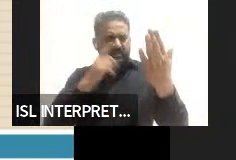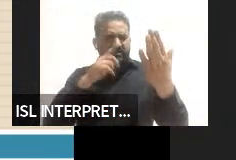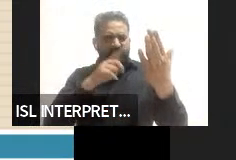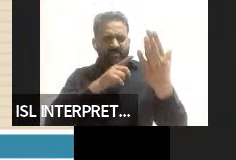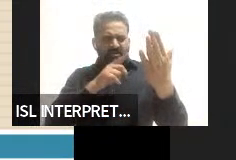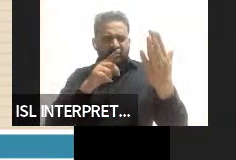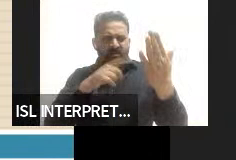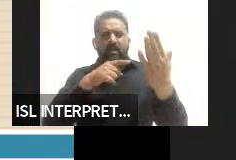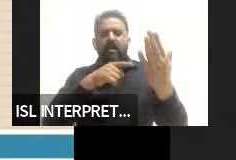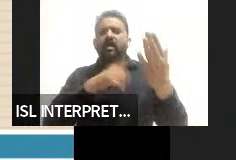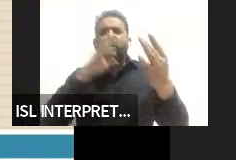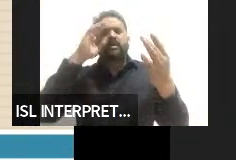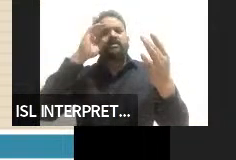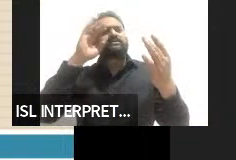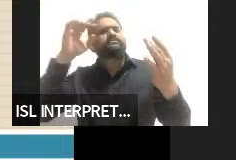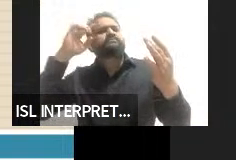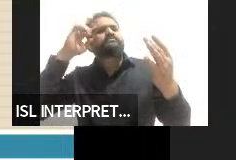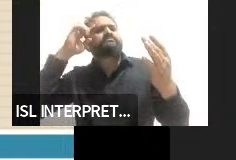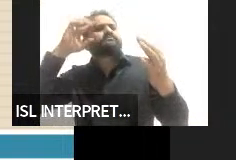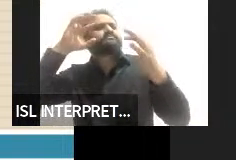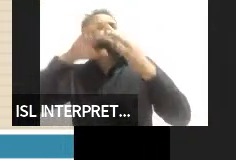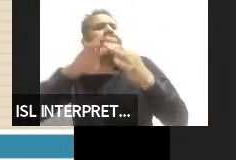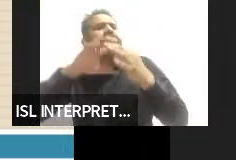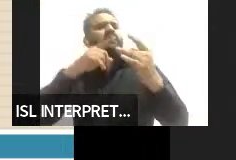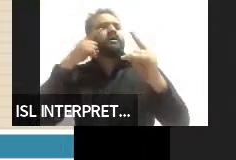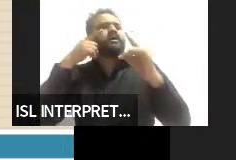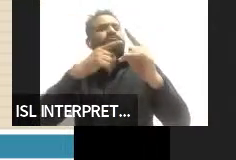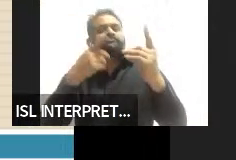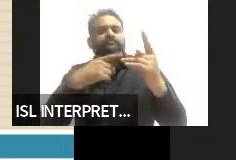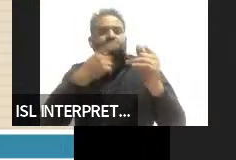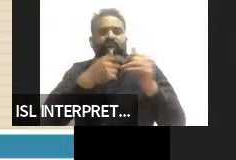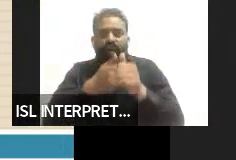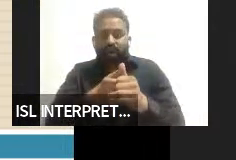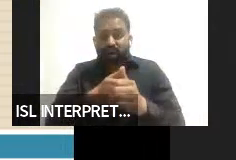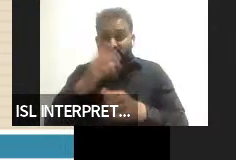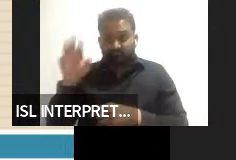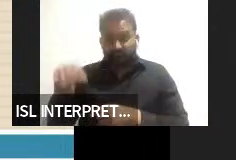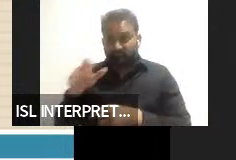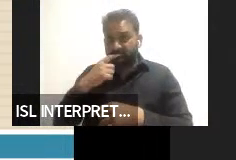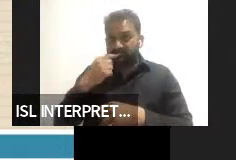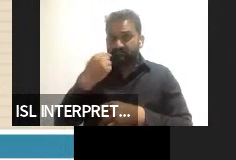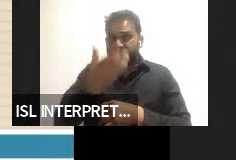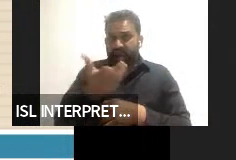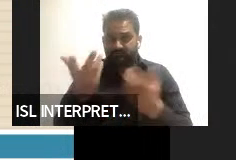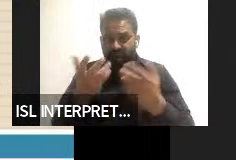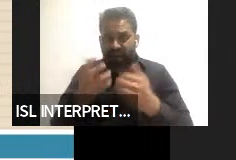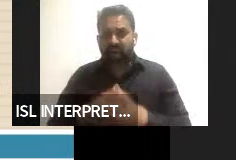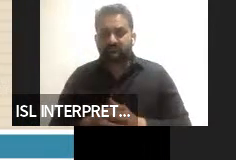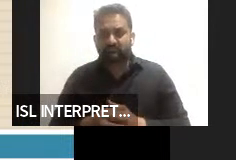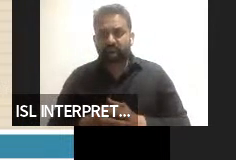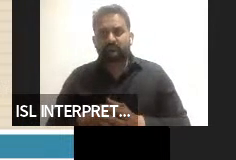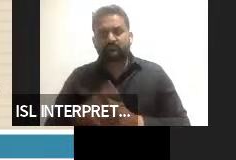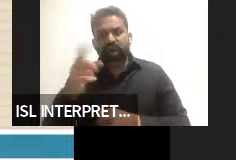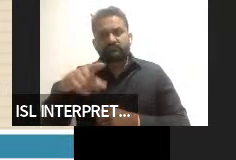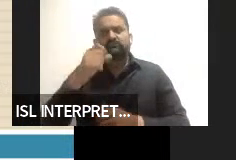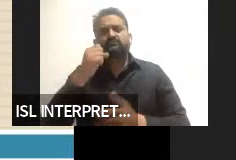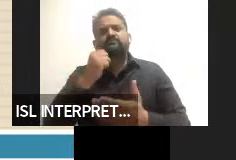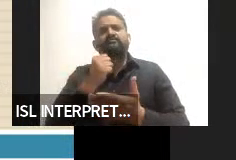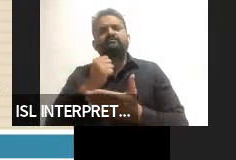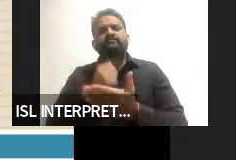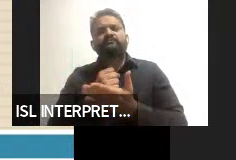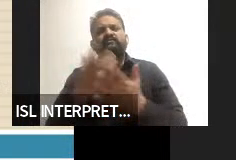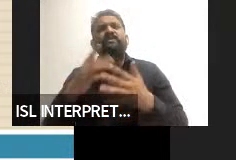theme or one specific purpose. According to him, you should have at least